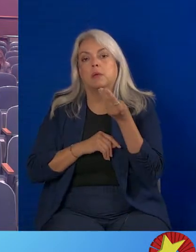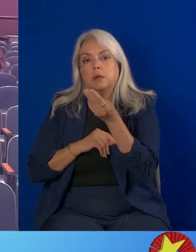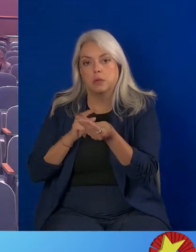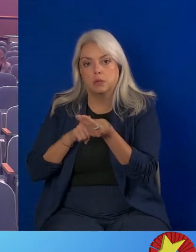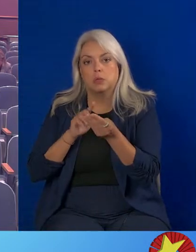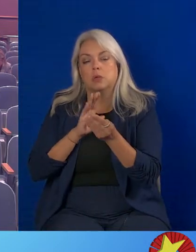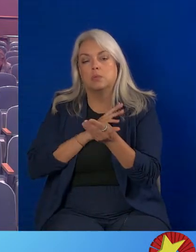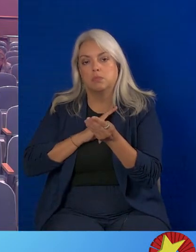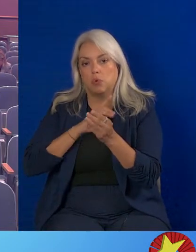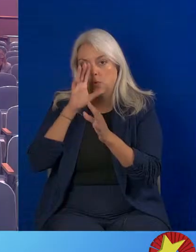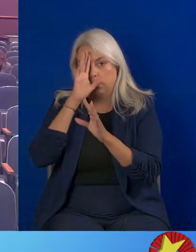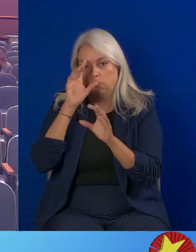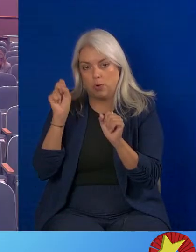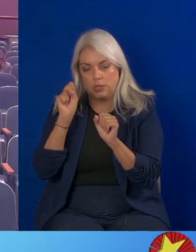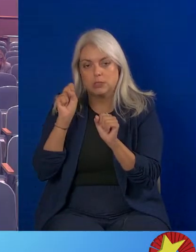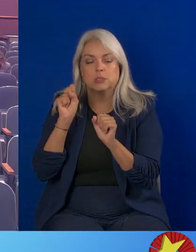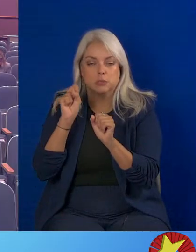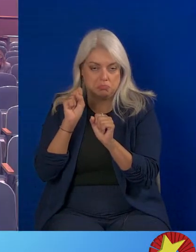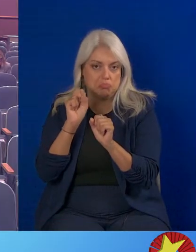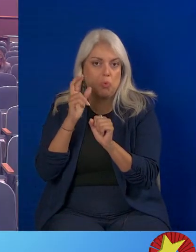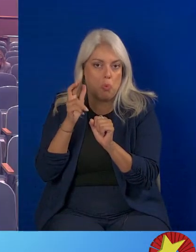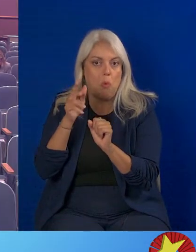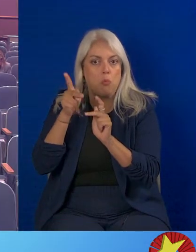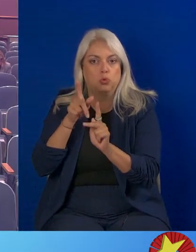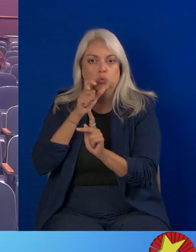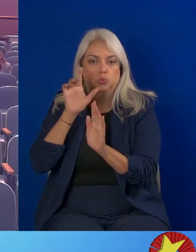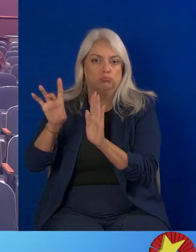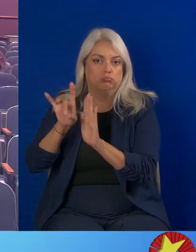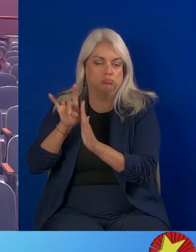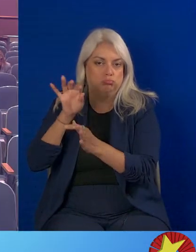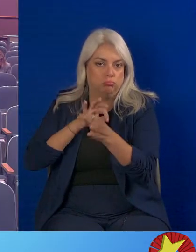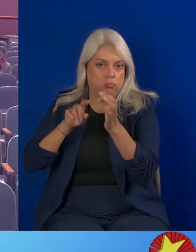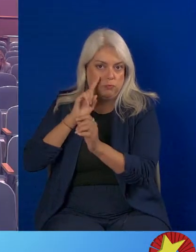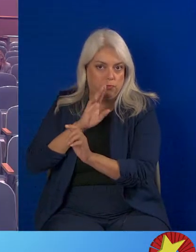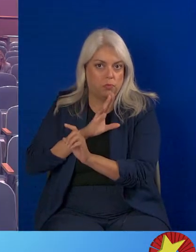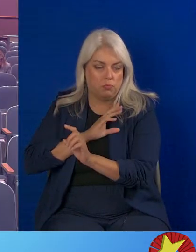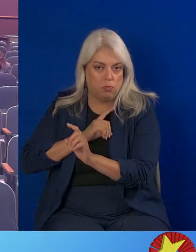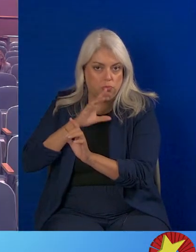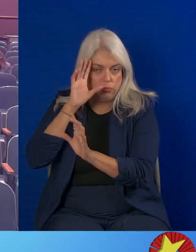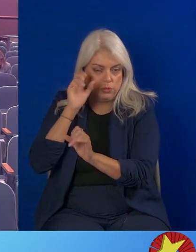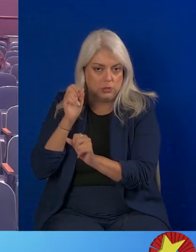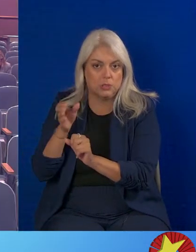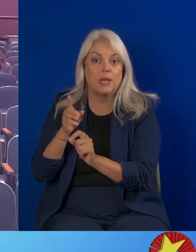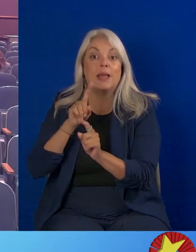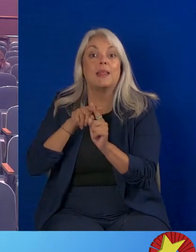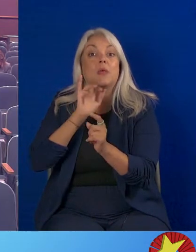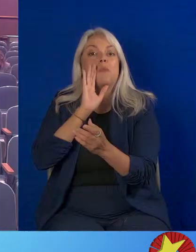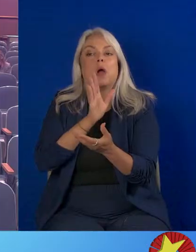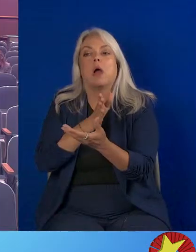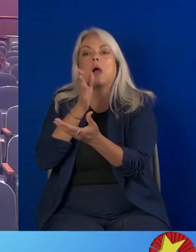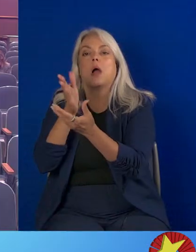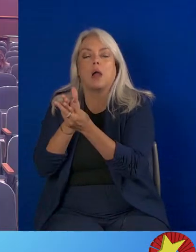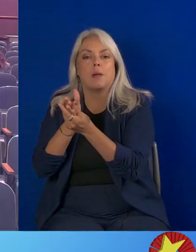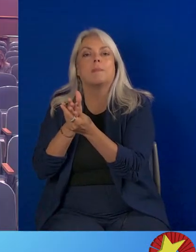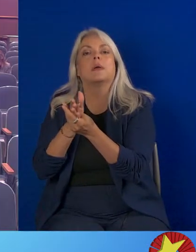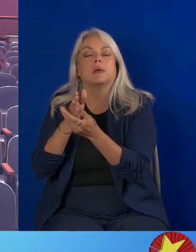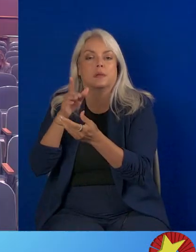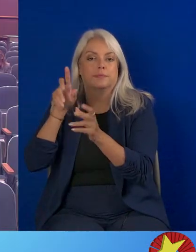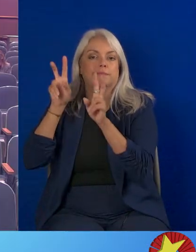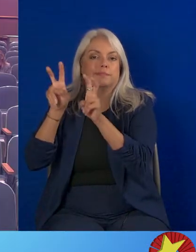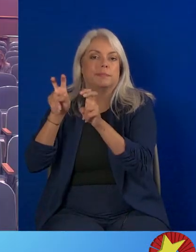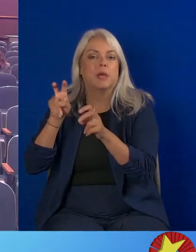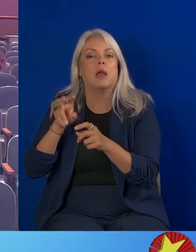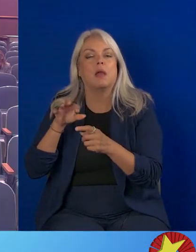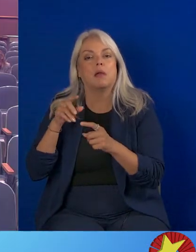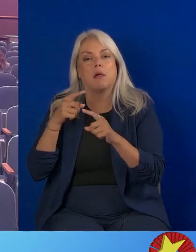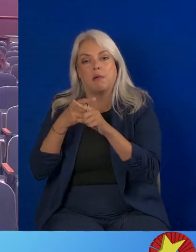or her designee. And then the recusal form will go in the special conflict of interest file.